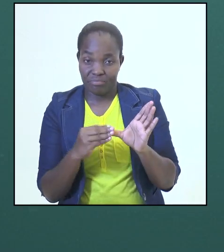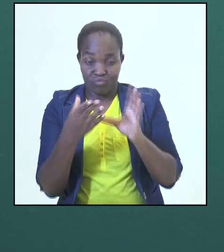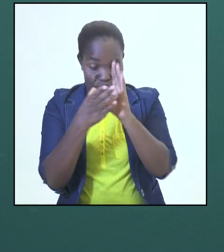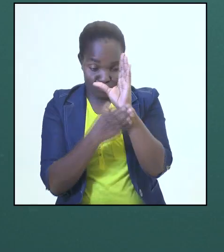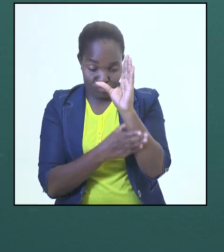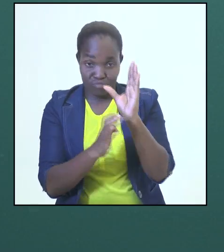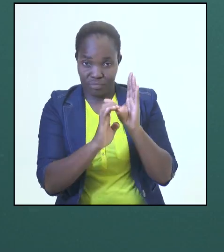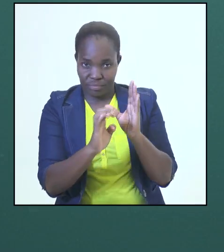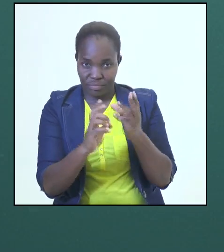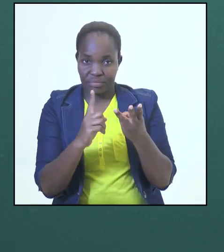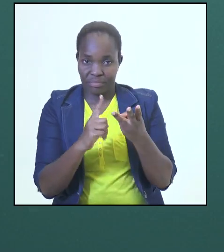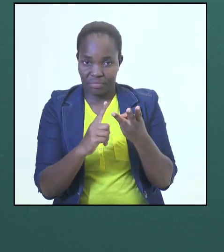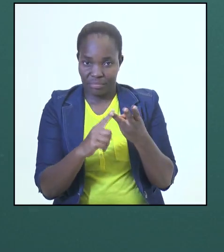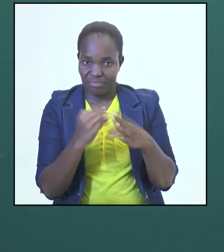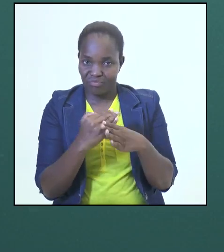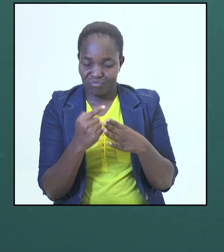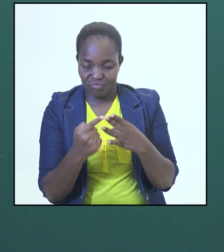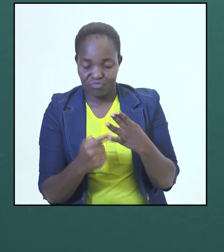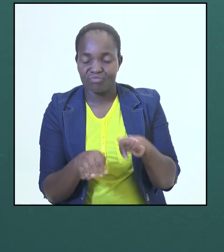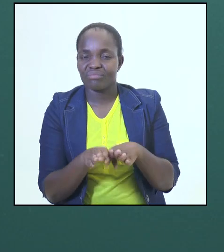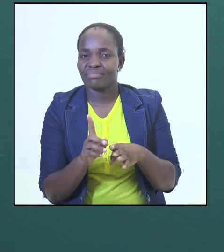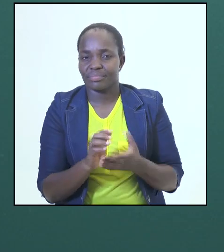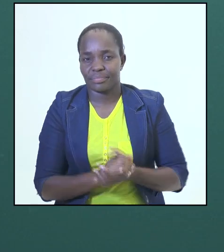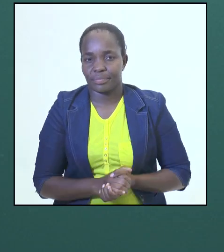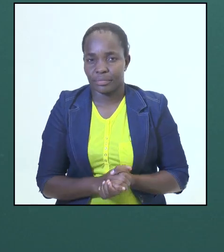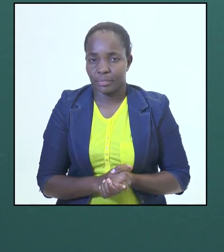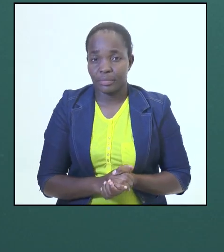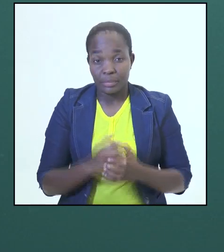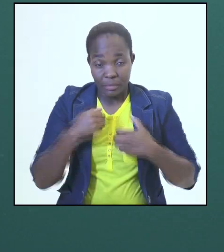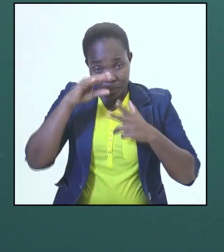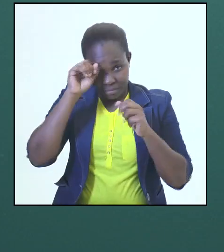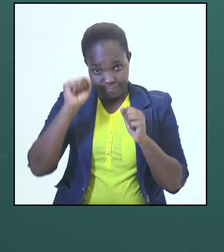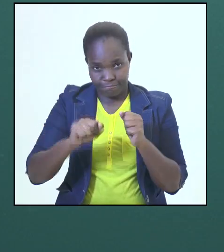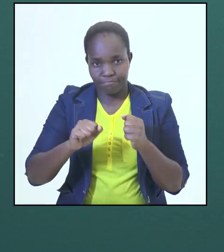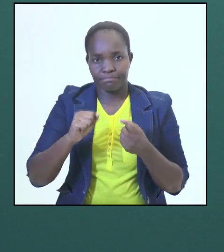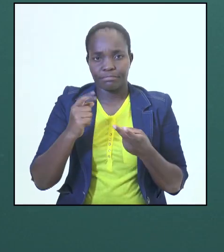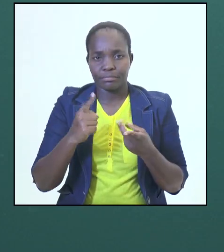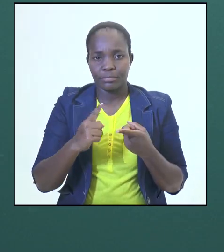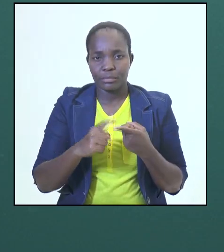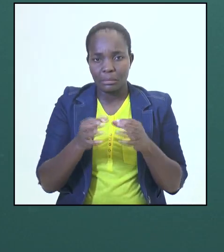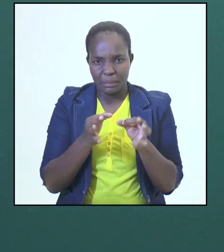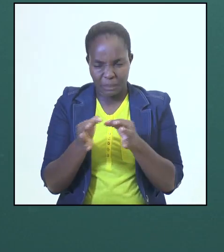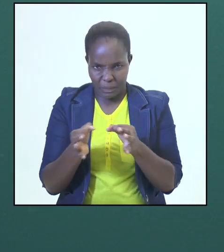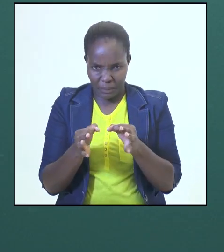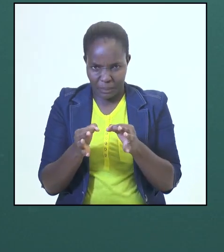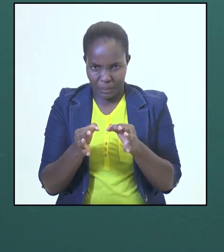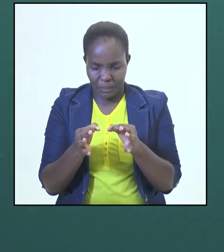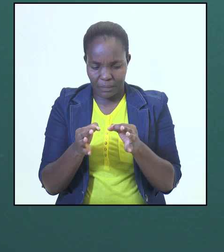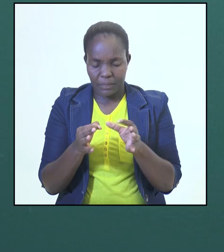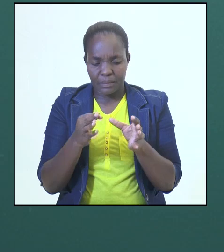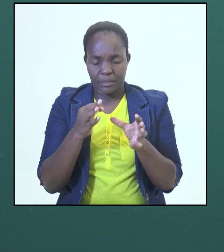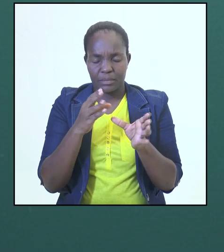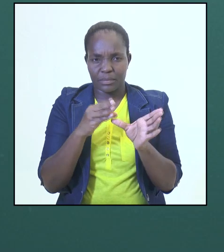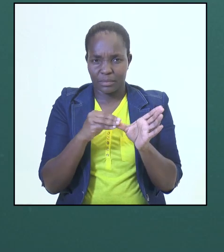The learning objectives of this lesson are that our learners should be able to describe the structure of a leaf